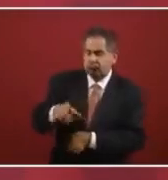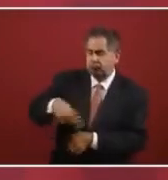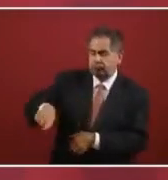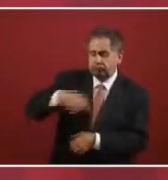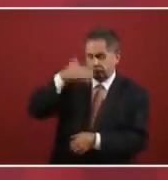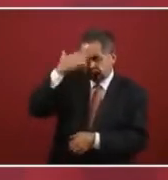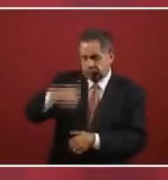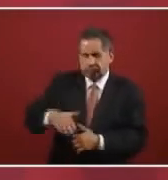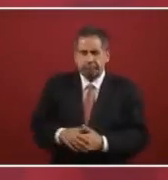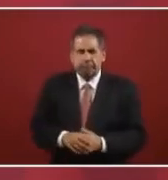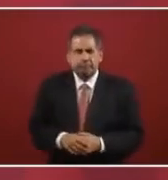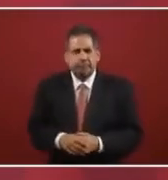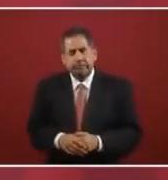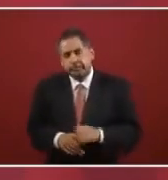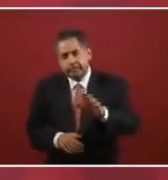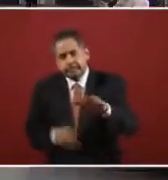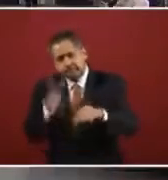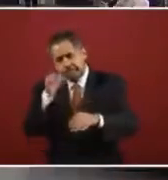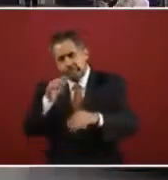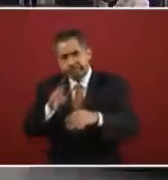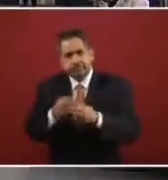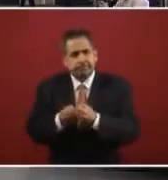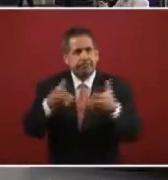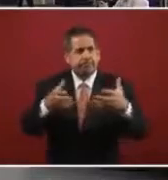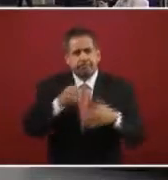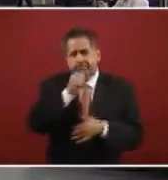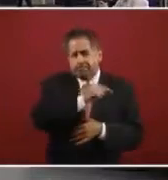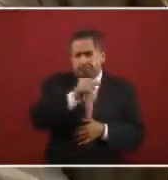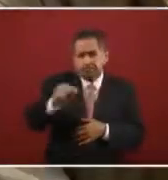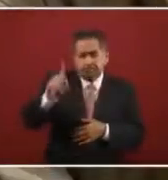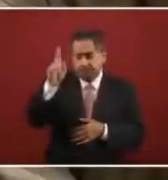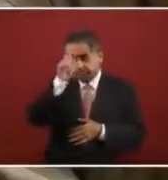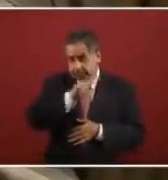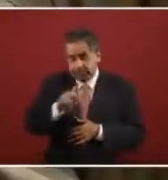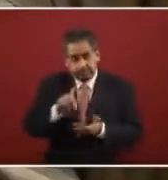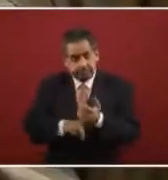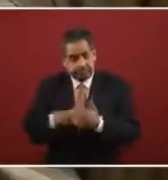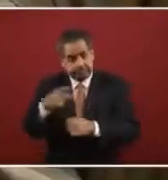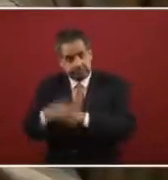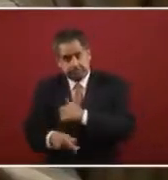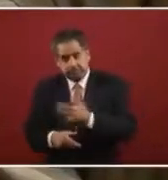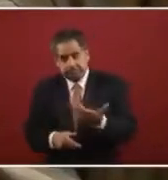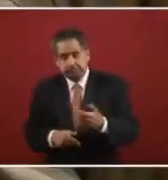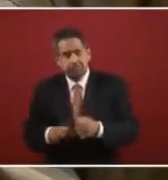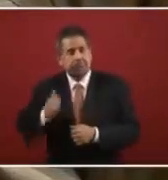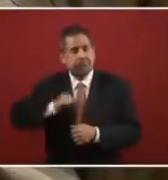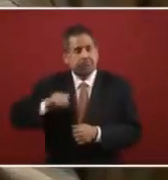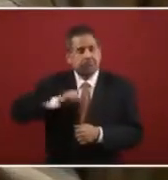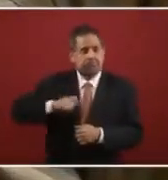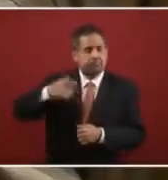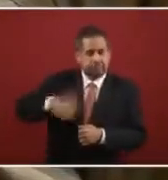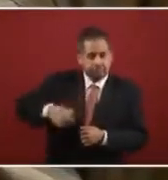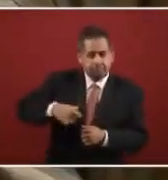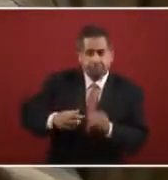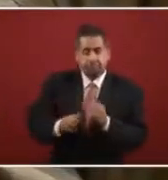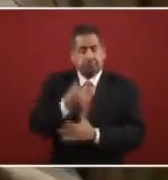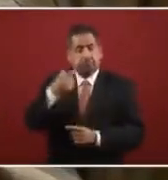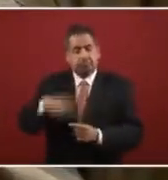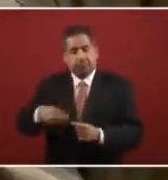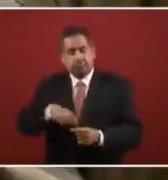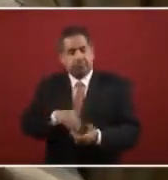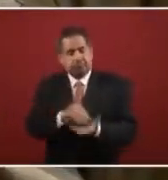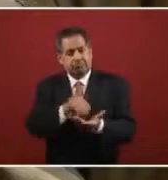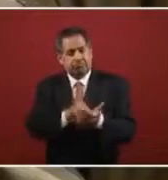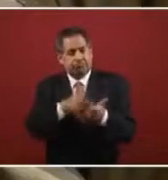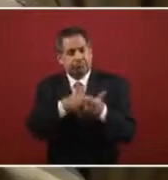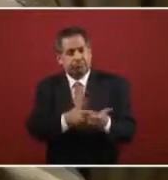consumidor. empower the Está consumer. creciendo donde quiera, ay, está la cosa limpia ya. Esos No, ricos the de antes y los the ricos que ahora growth, también seguir mandando la